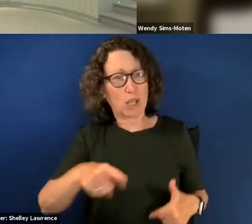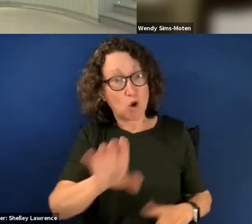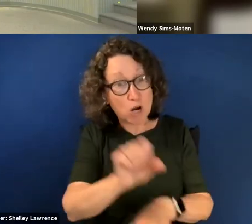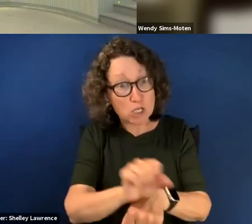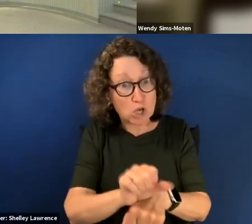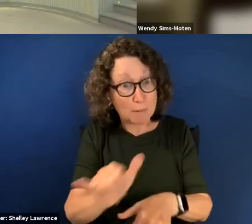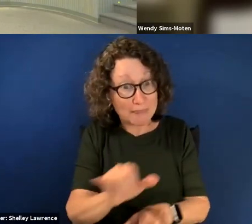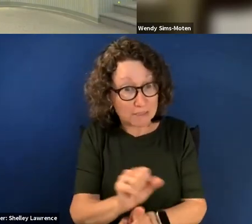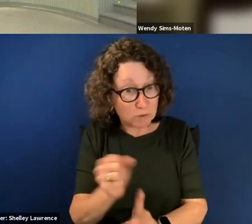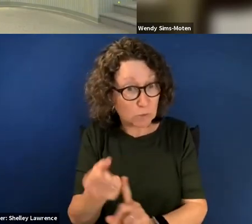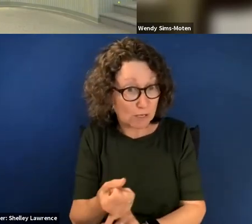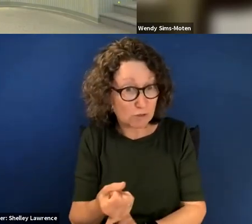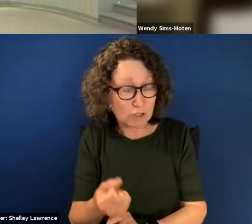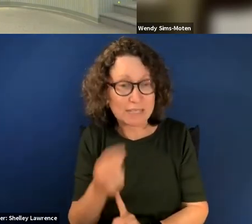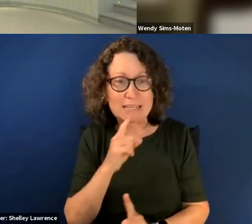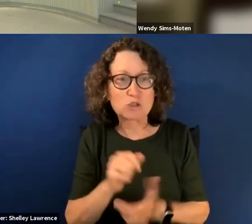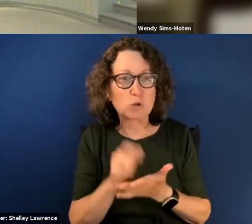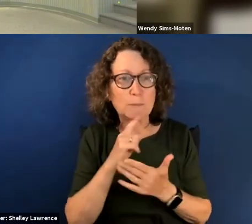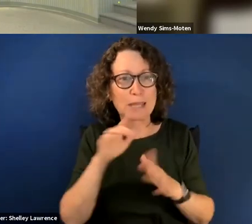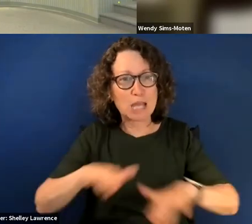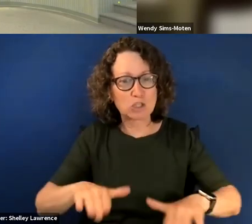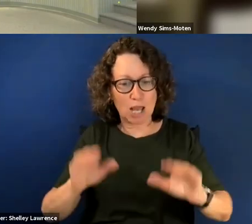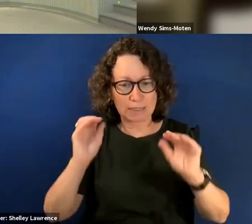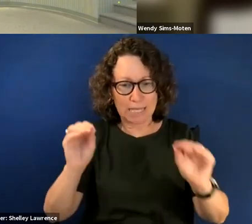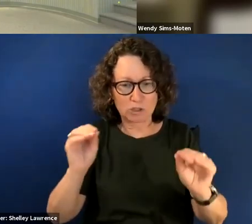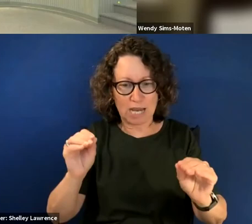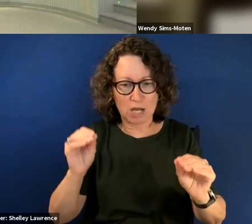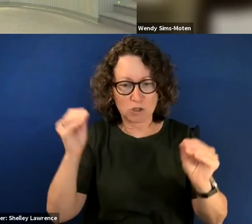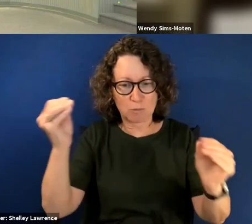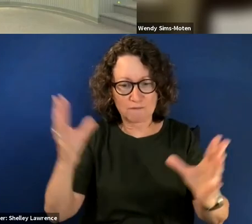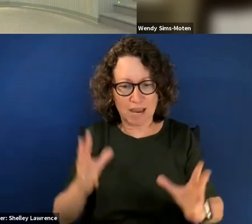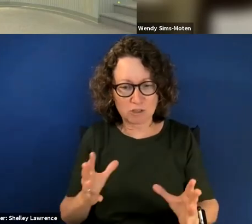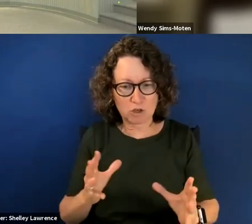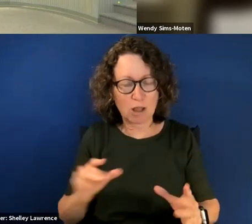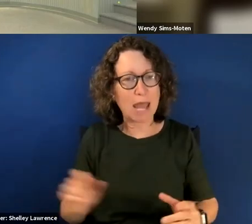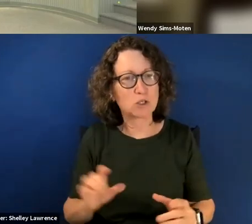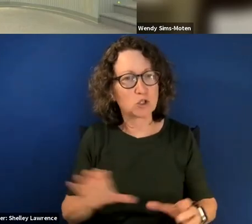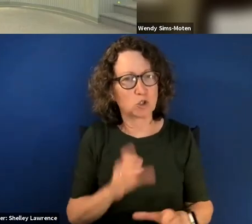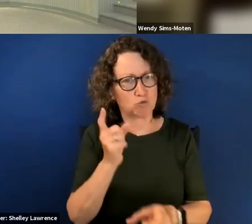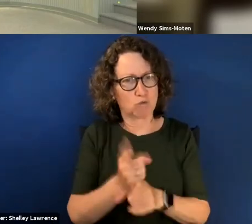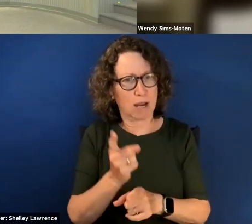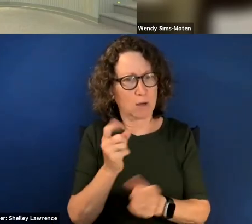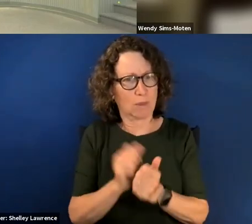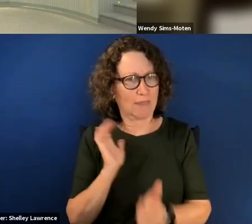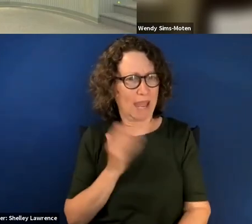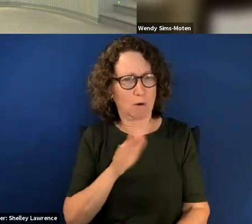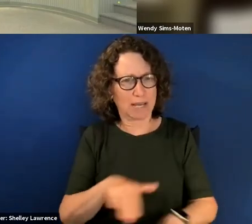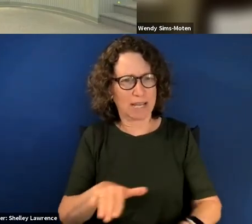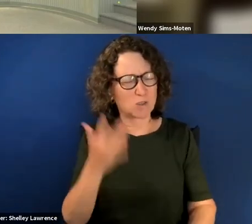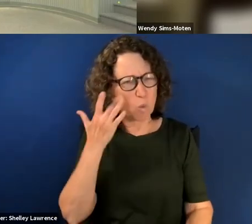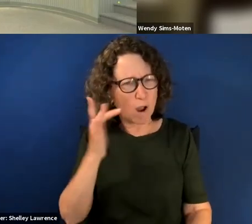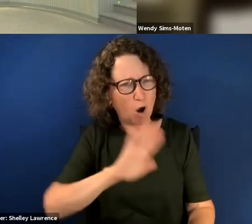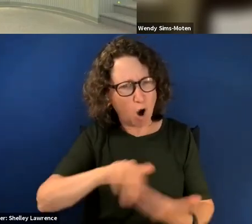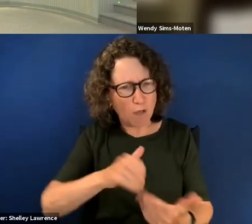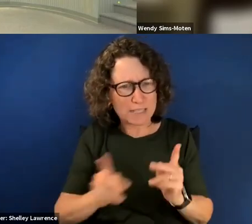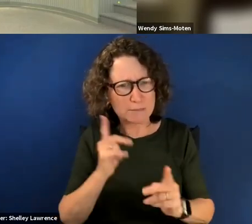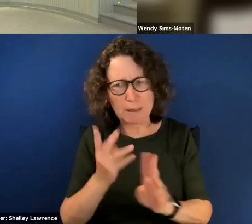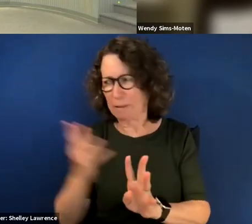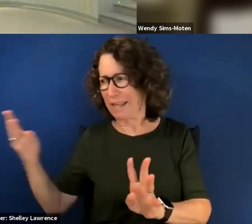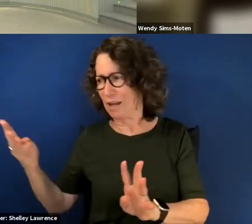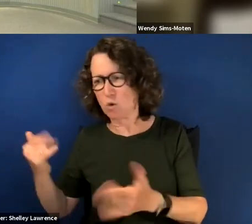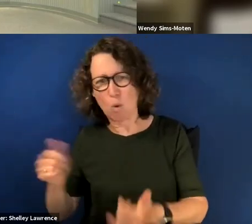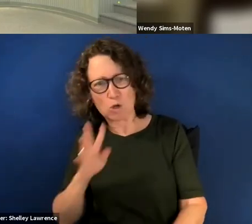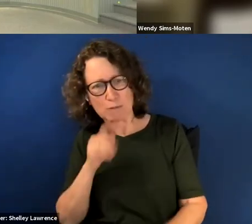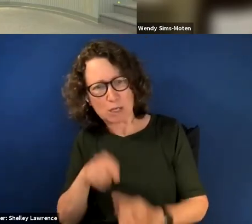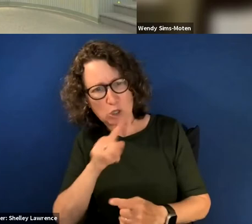in this situation is to be a child education professional and do right by our kids. So why are all these people lined up out here to speak to you